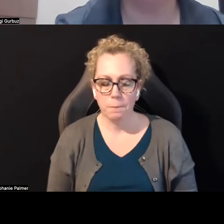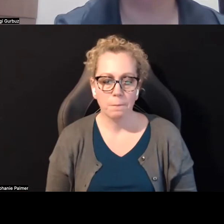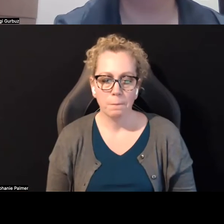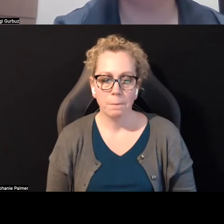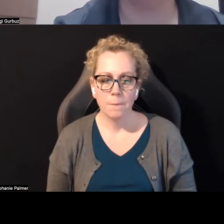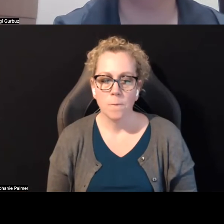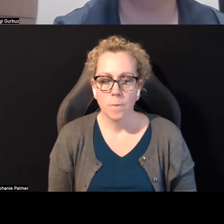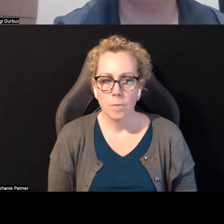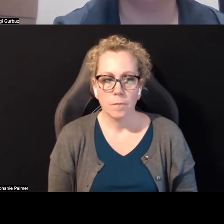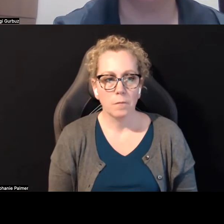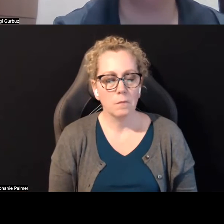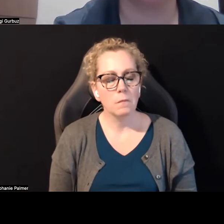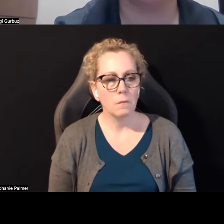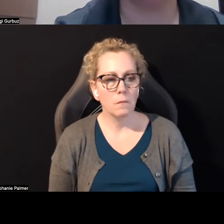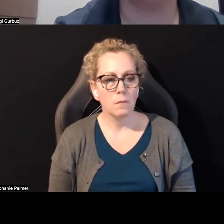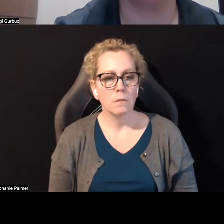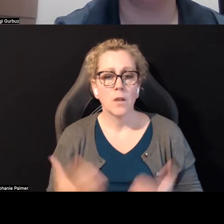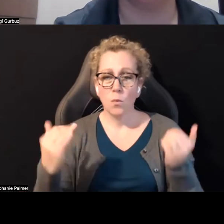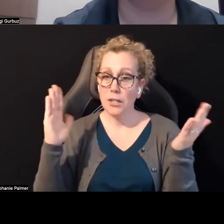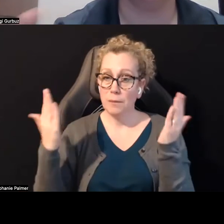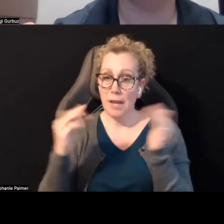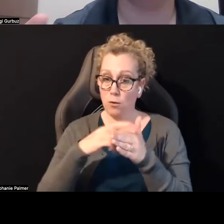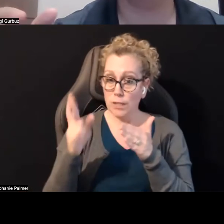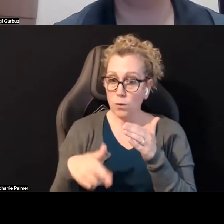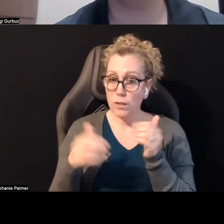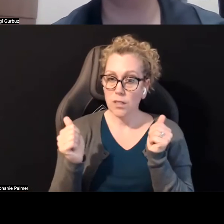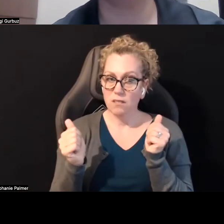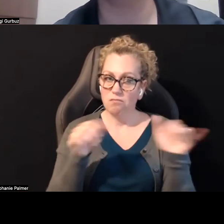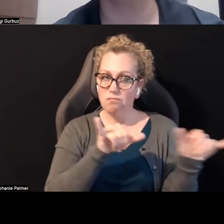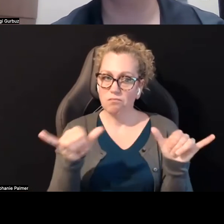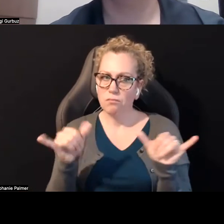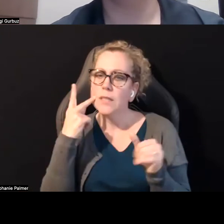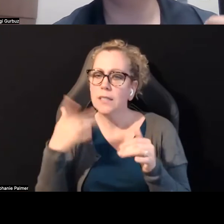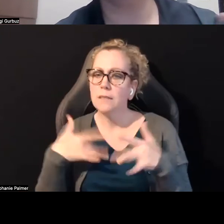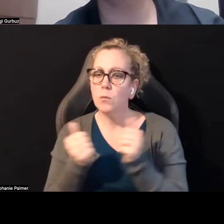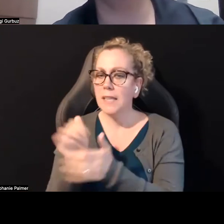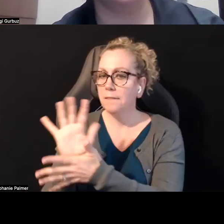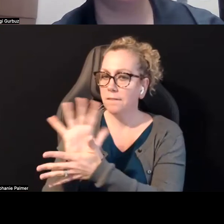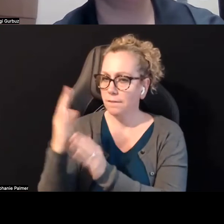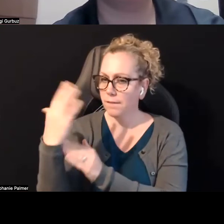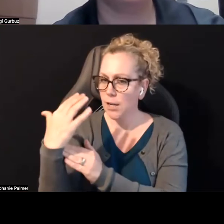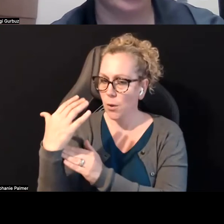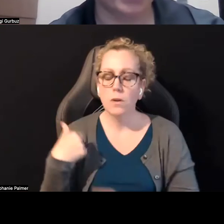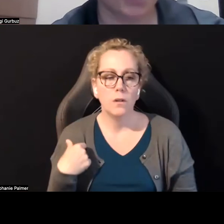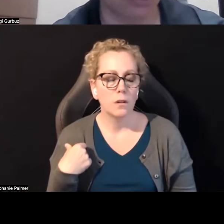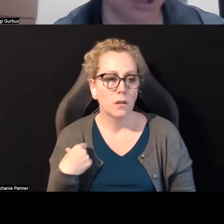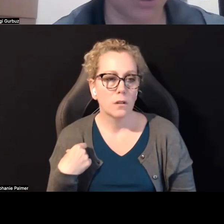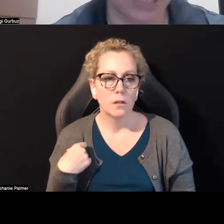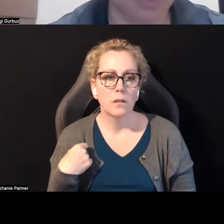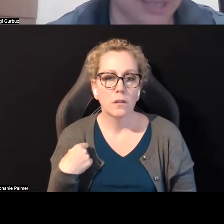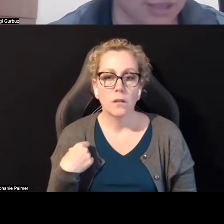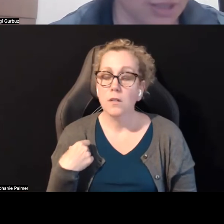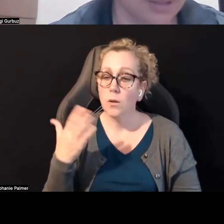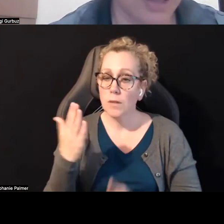We've wanted to compare these results with what you would get in video. So what we did was we went into some of the ASL